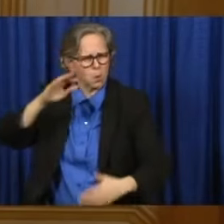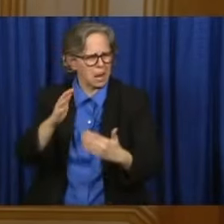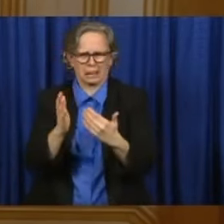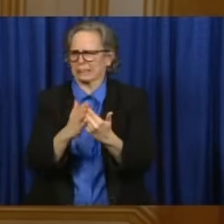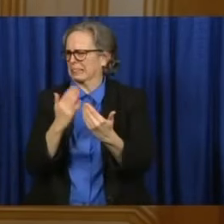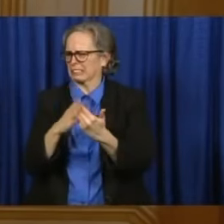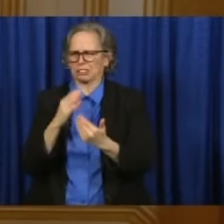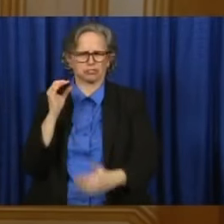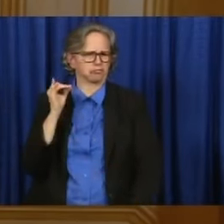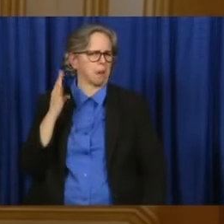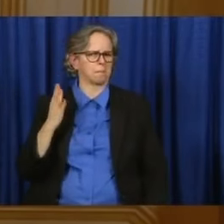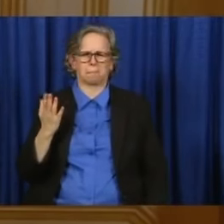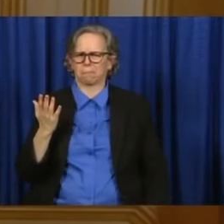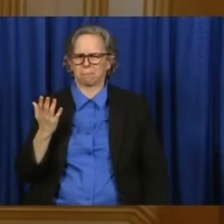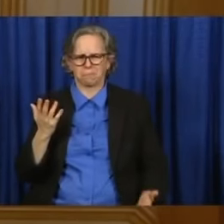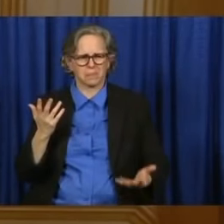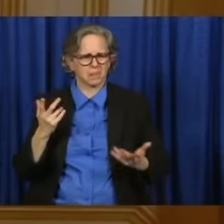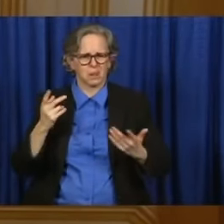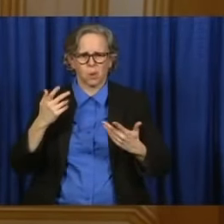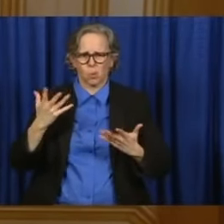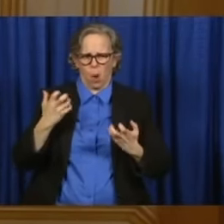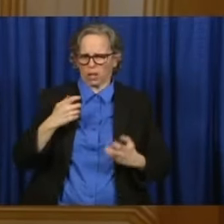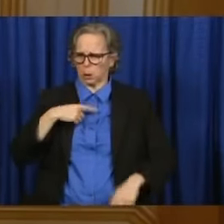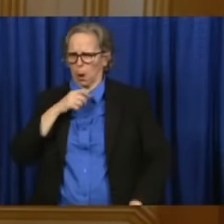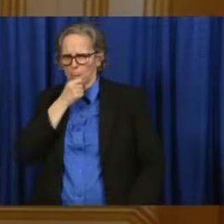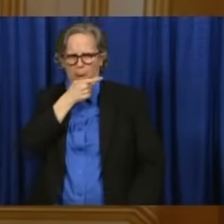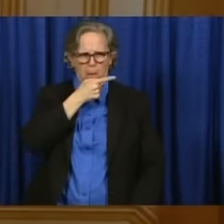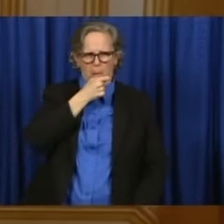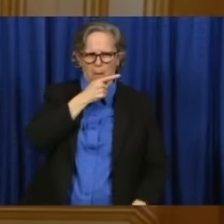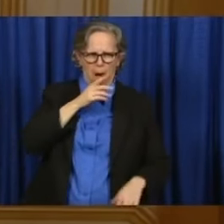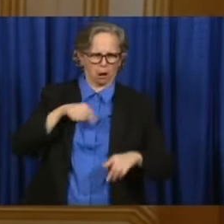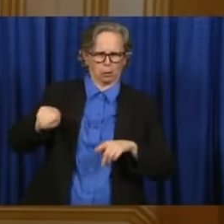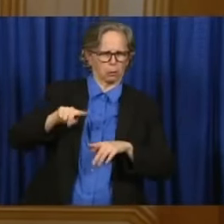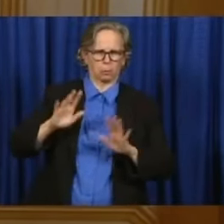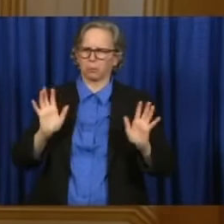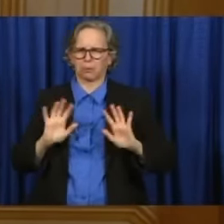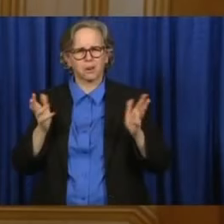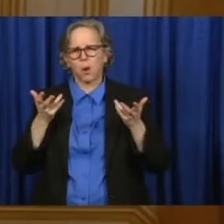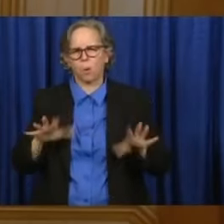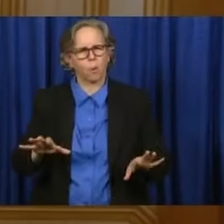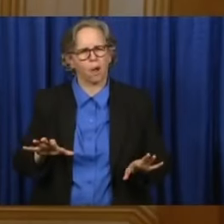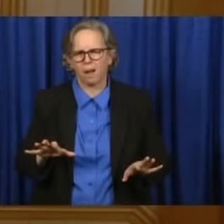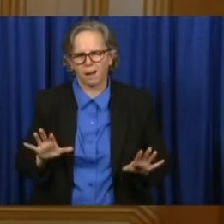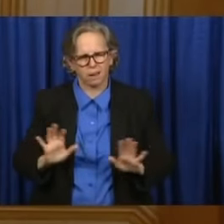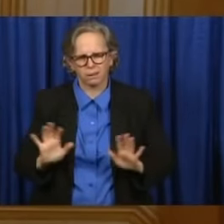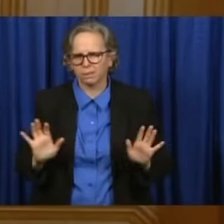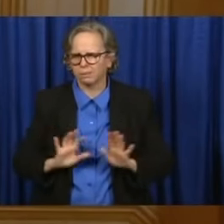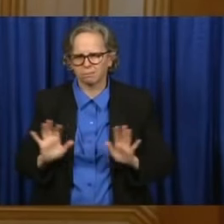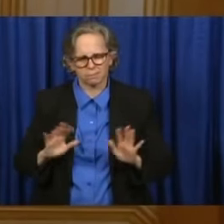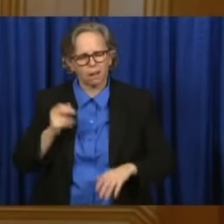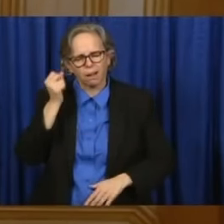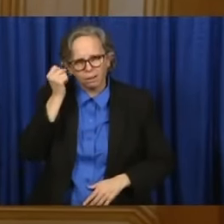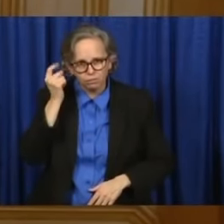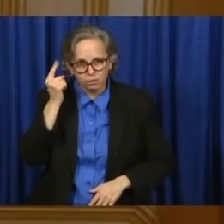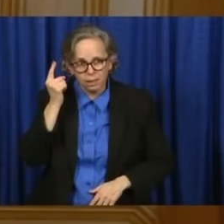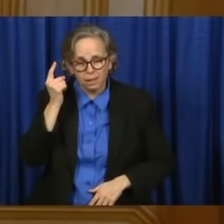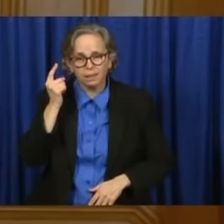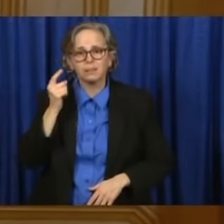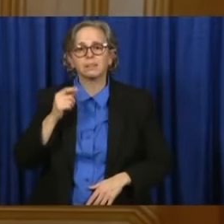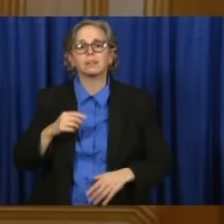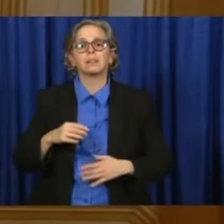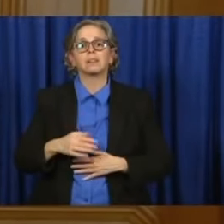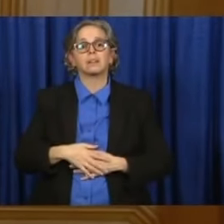harass their fellow citizens. And I think that what I have seen from law enforcement, what I've seen from local